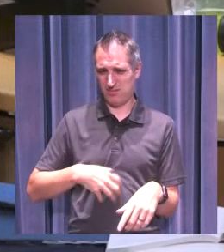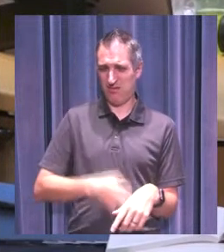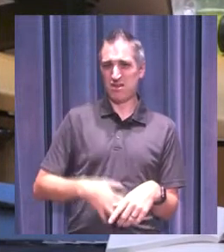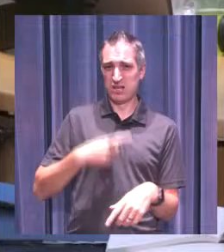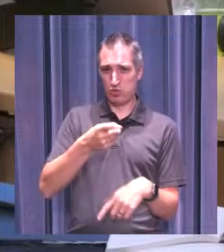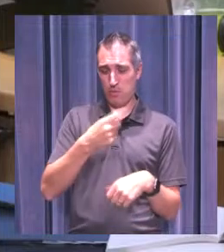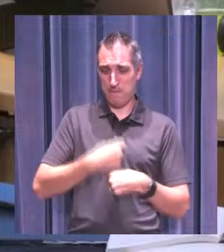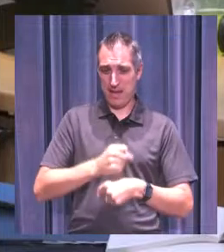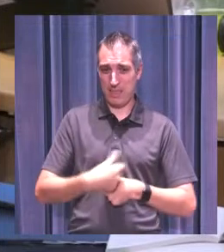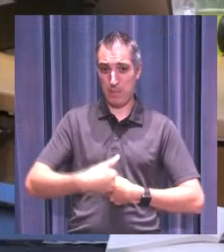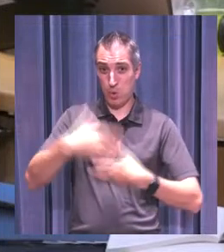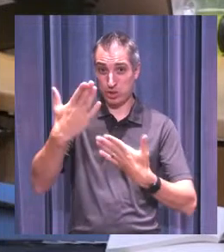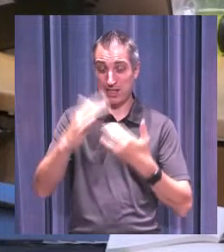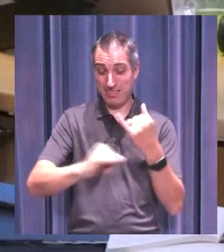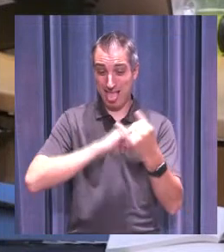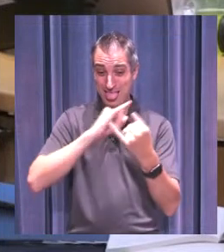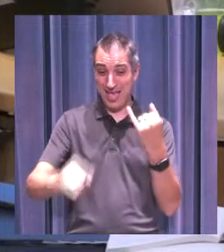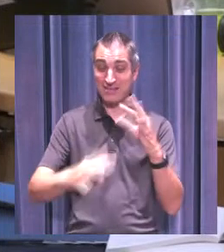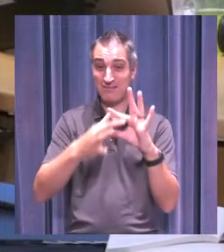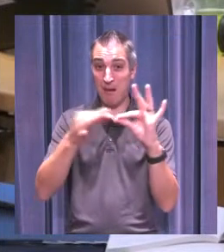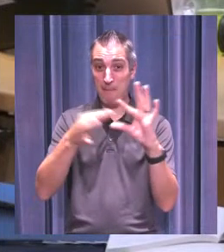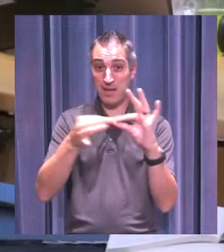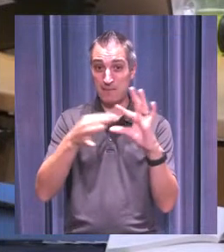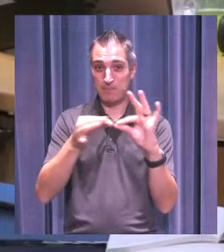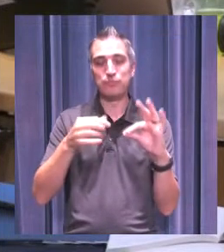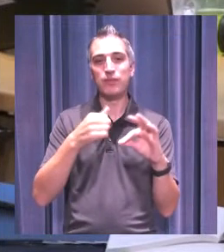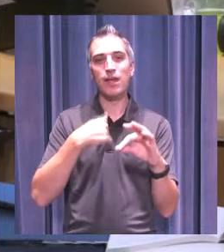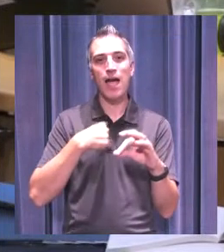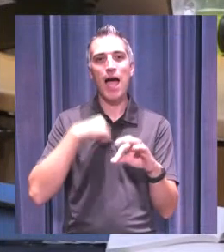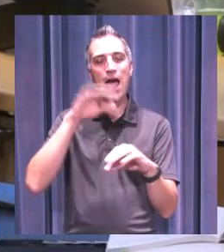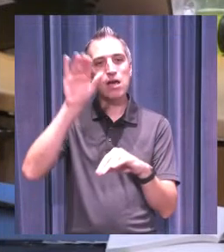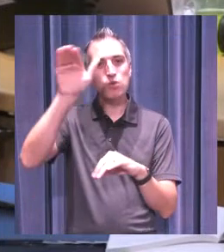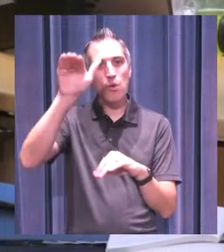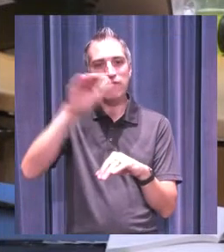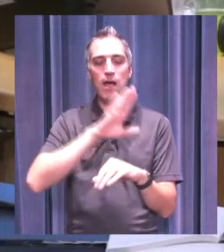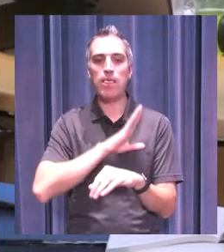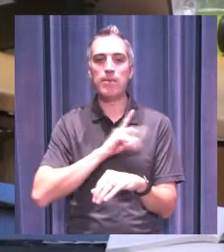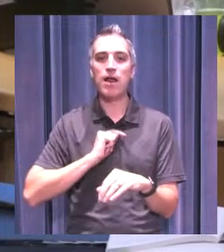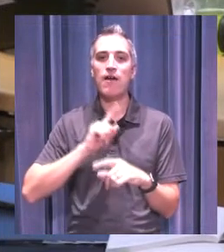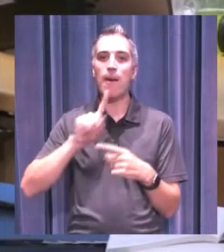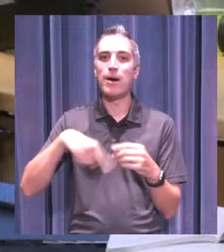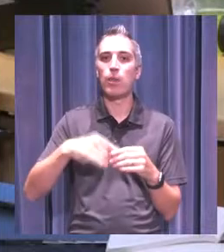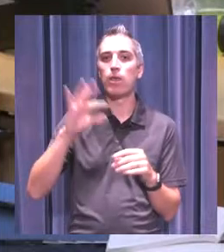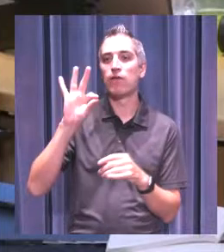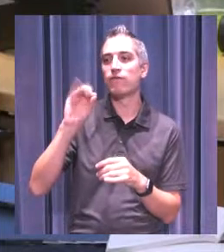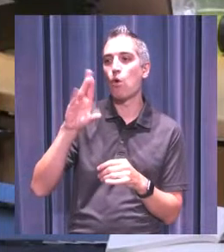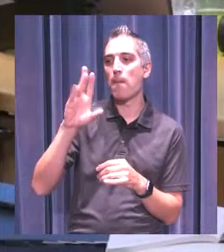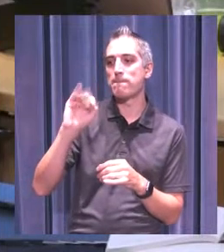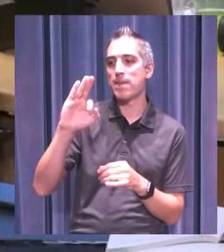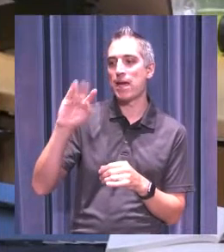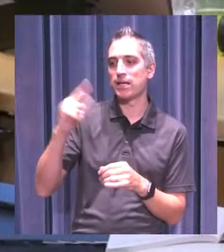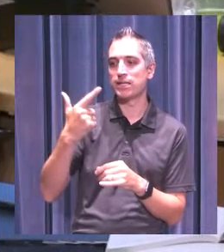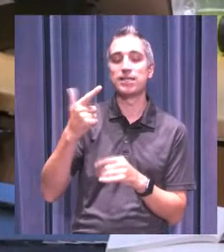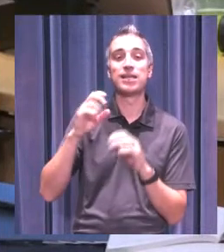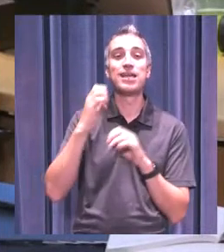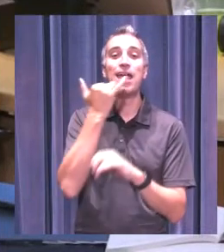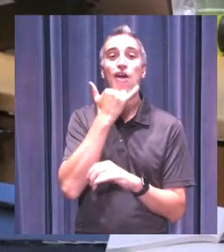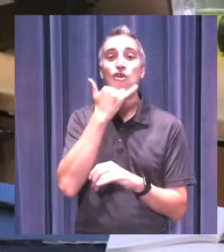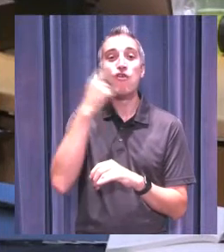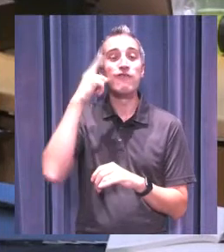last comment I made, I notified the board of the formatting error in the interim president finalist